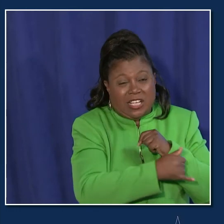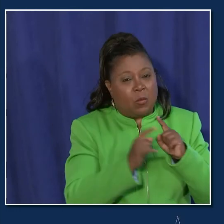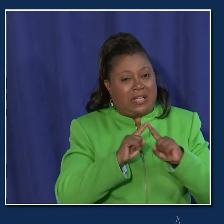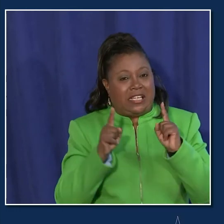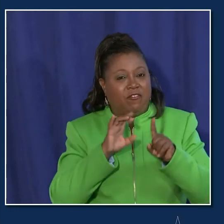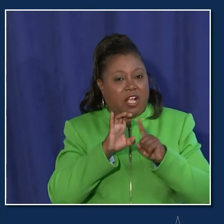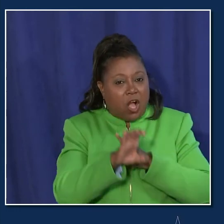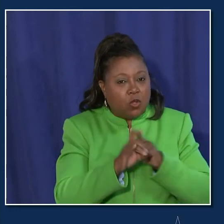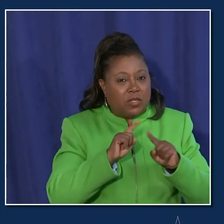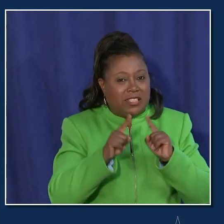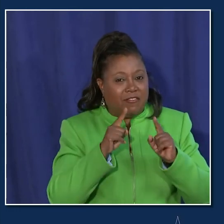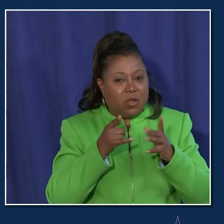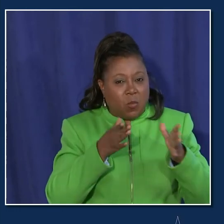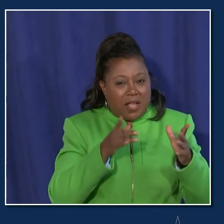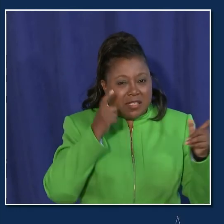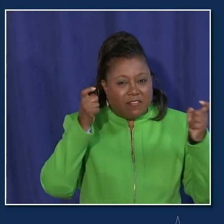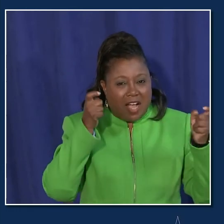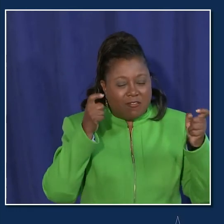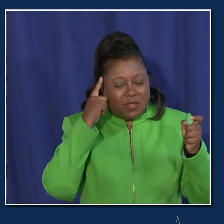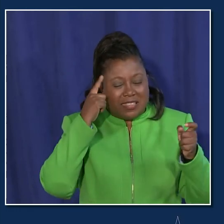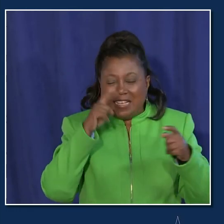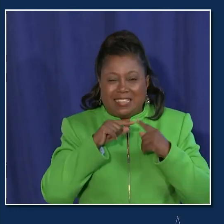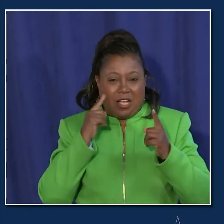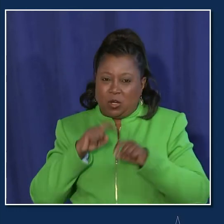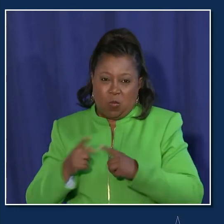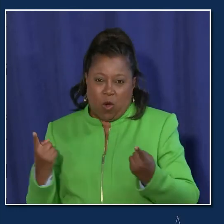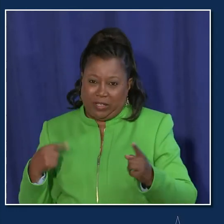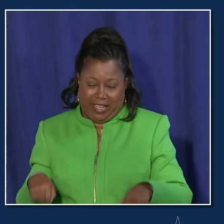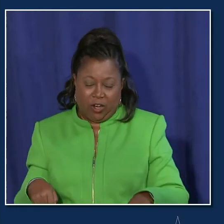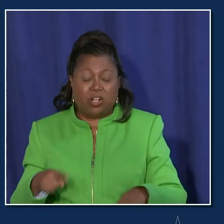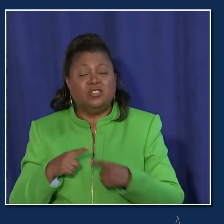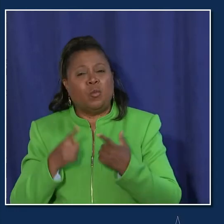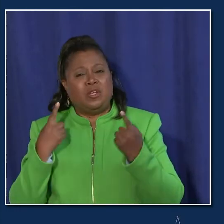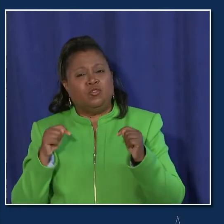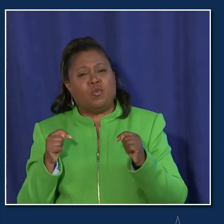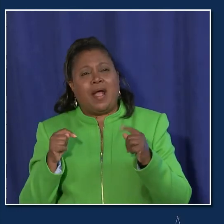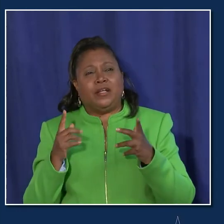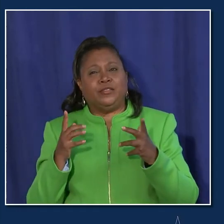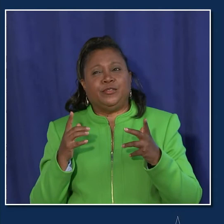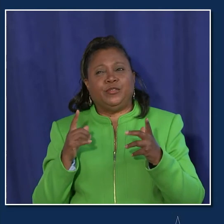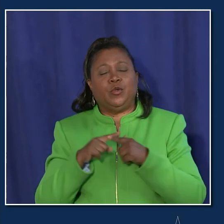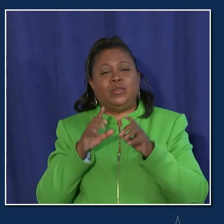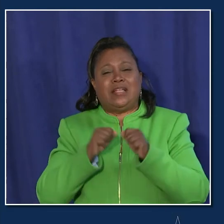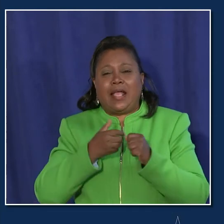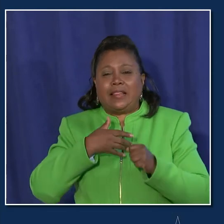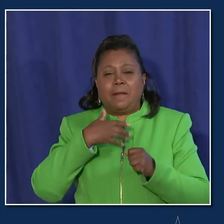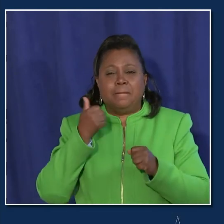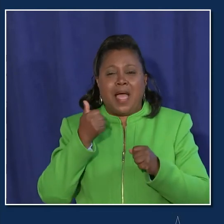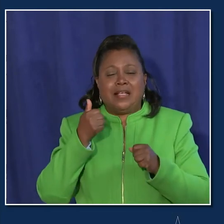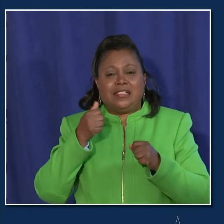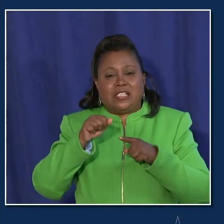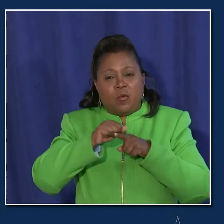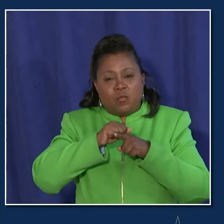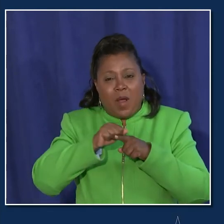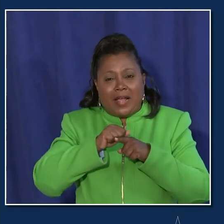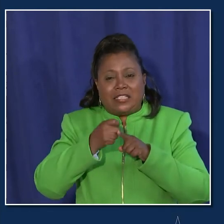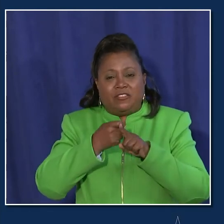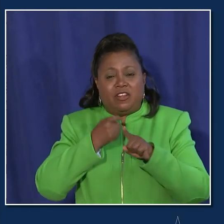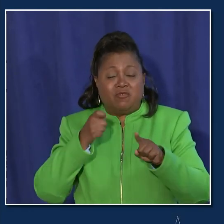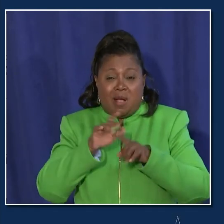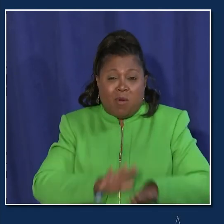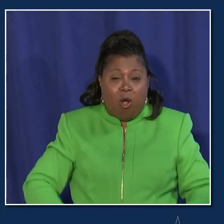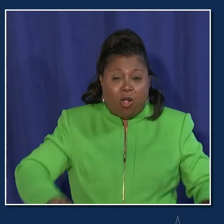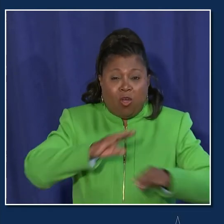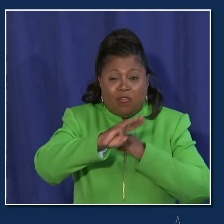different cultures, different forms of government, are not going to work here. So we've tried to take the best practices from